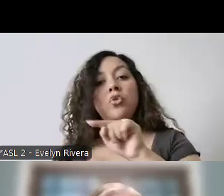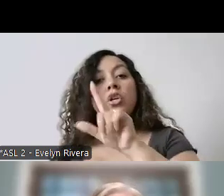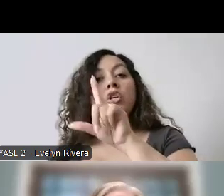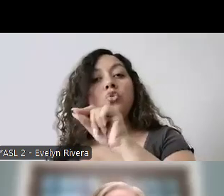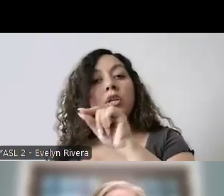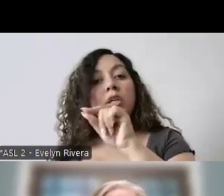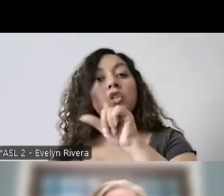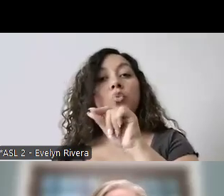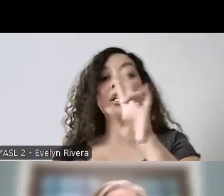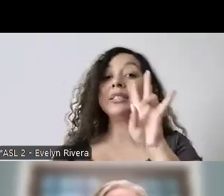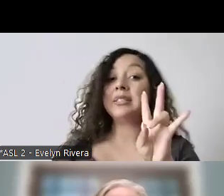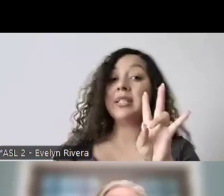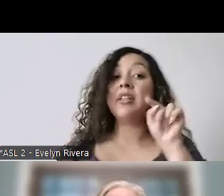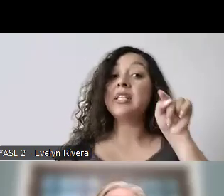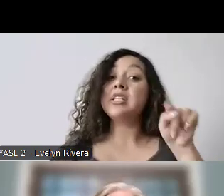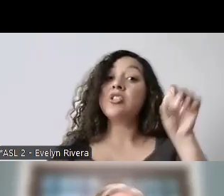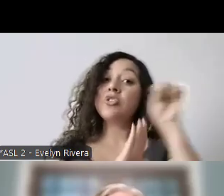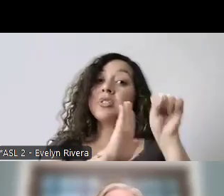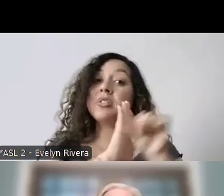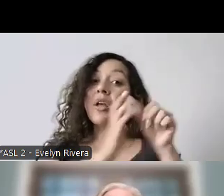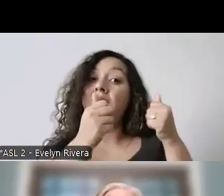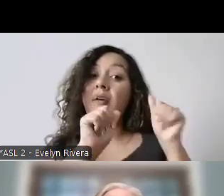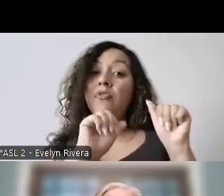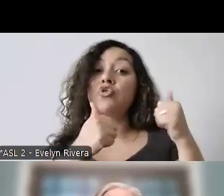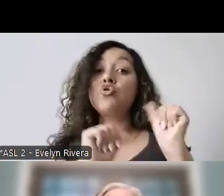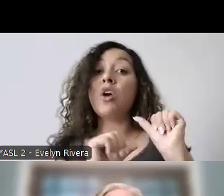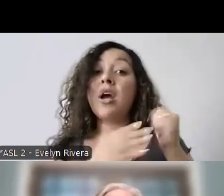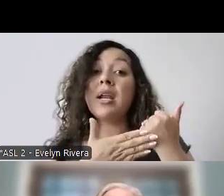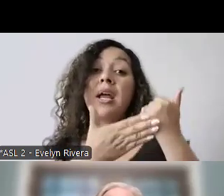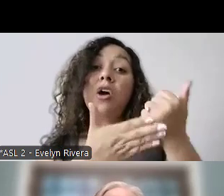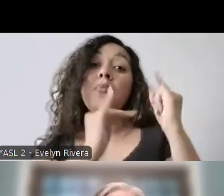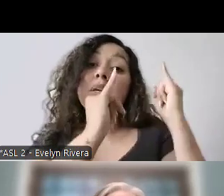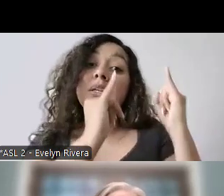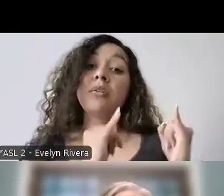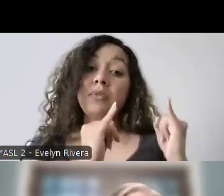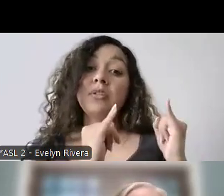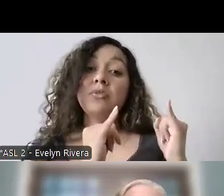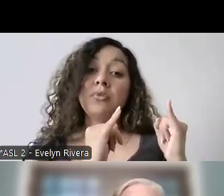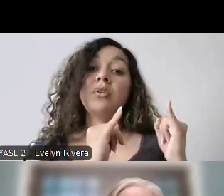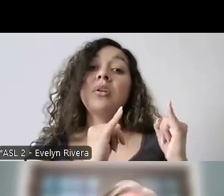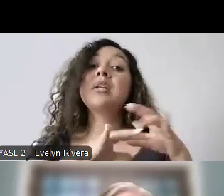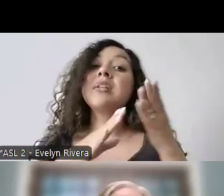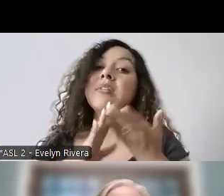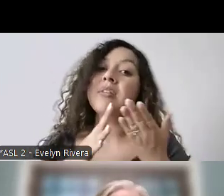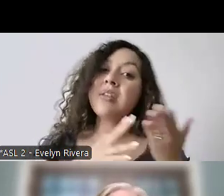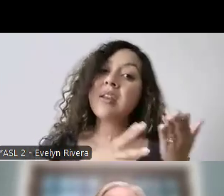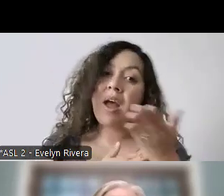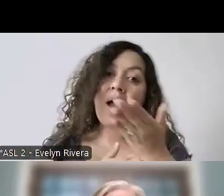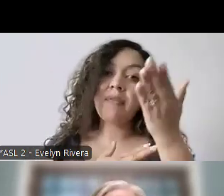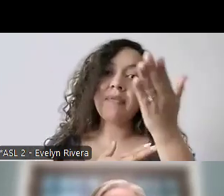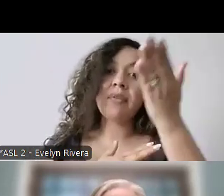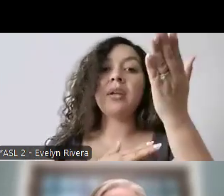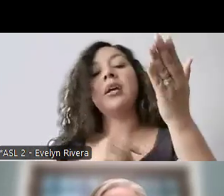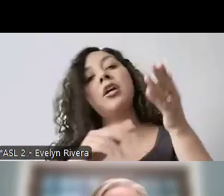These are efforts by the state to try to help individuals navigate their way over and around